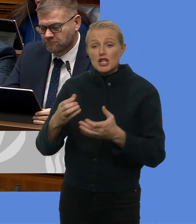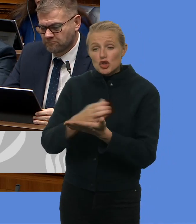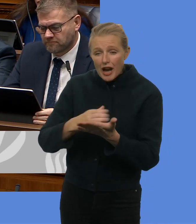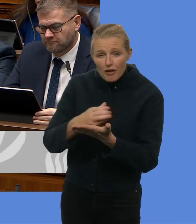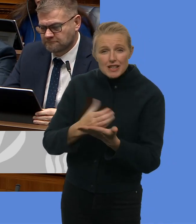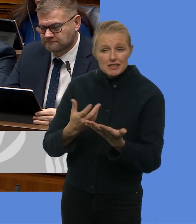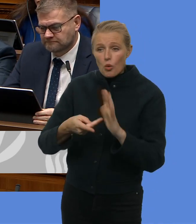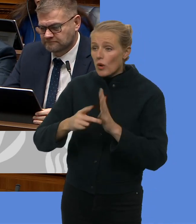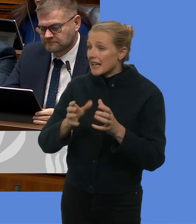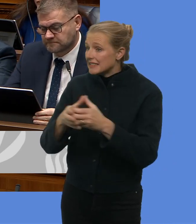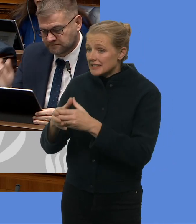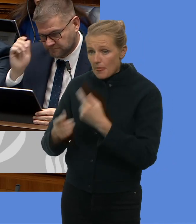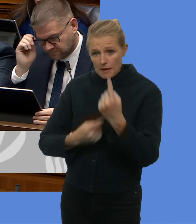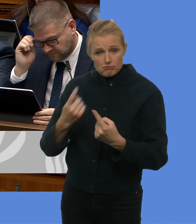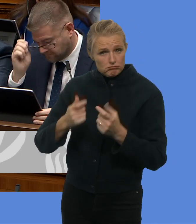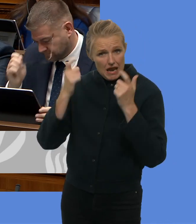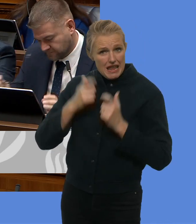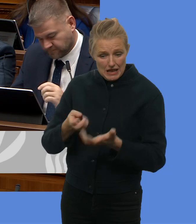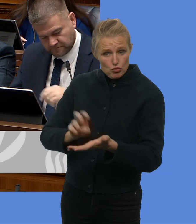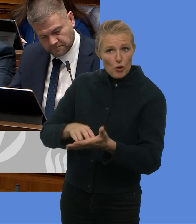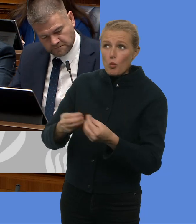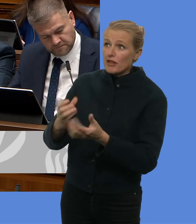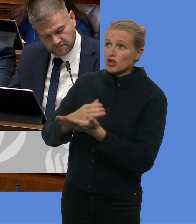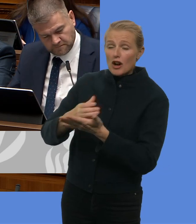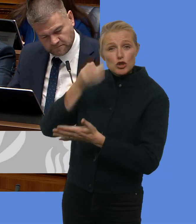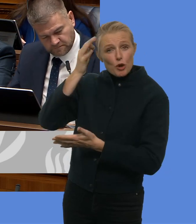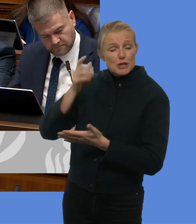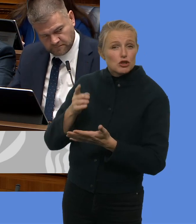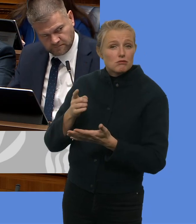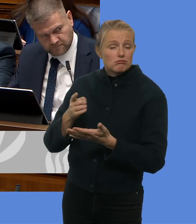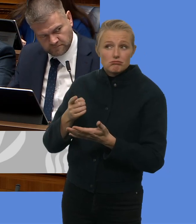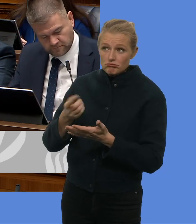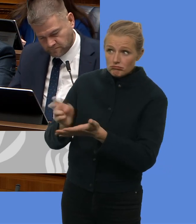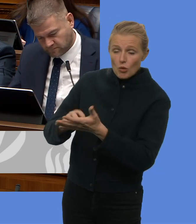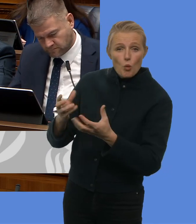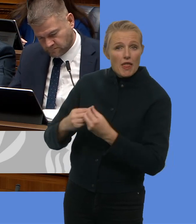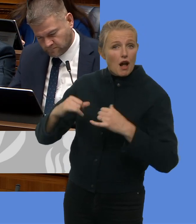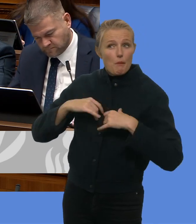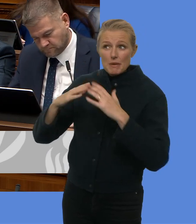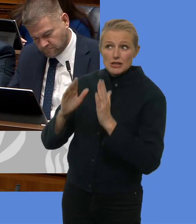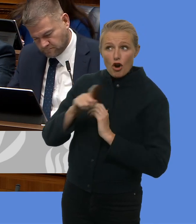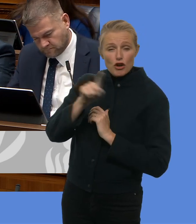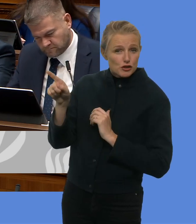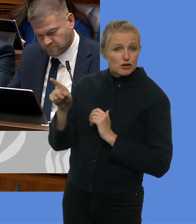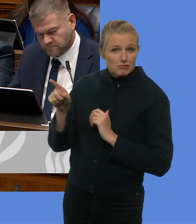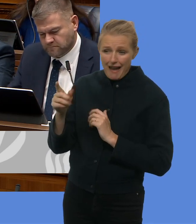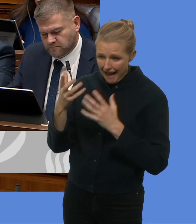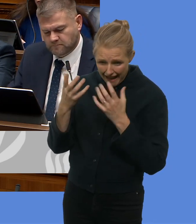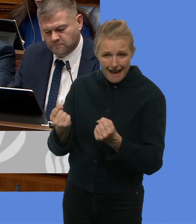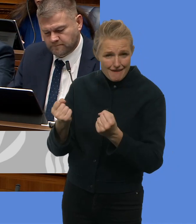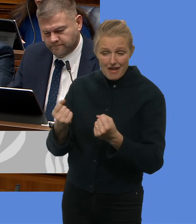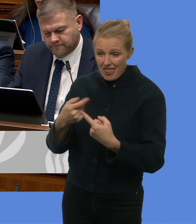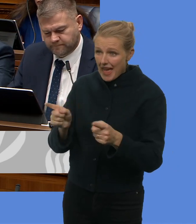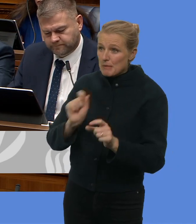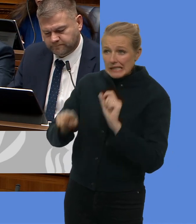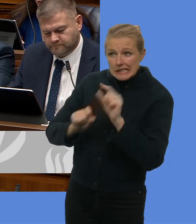organisations that are legally registered with the Charities Commission, Companies House and all sorts of other legal routes? What would you say to them